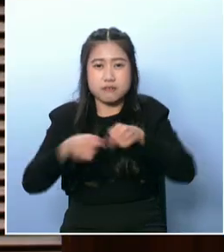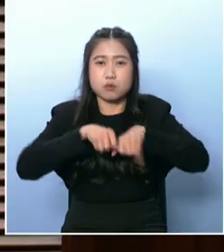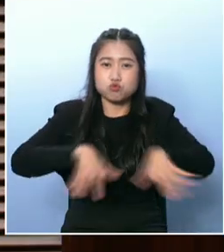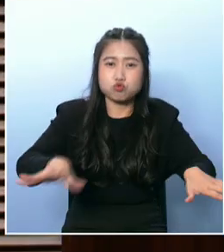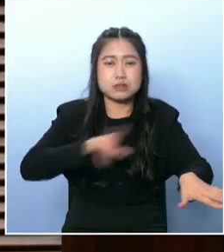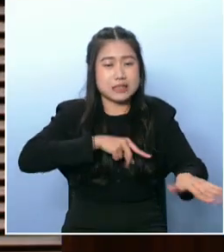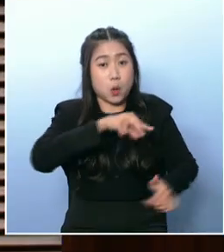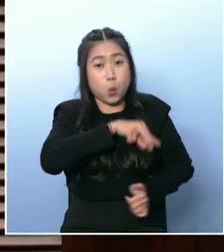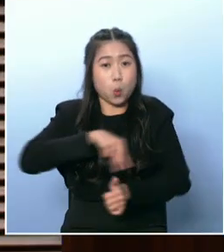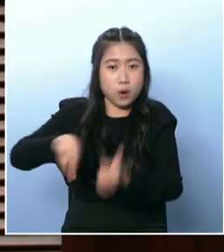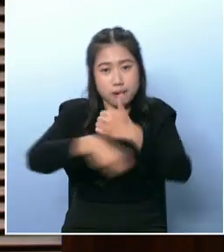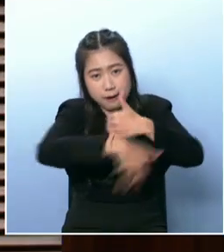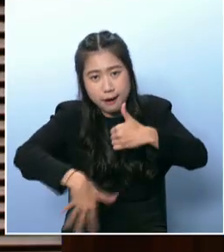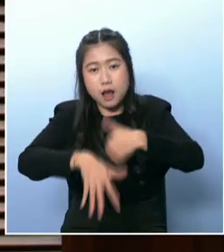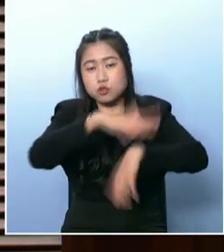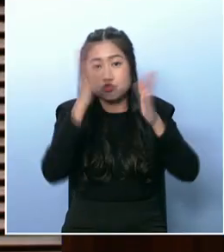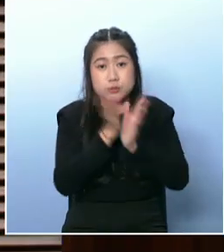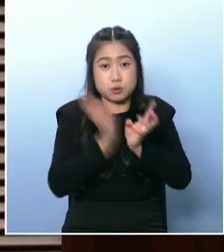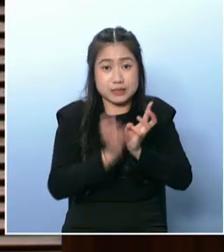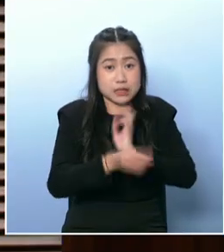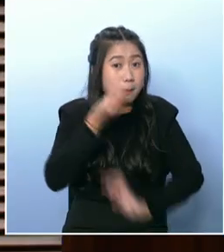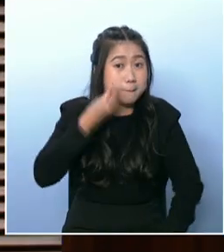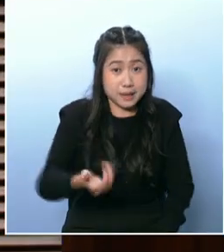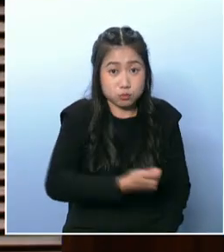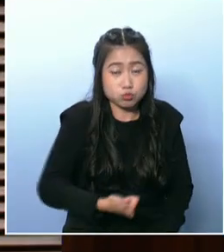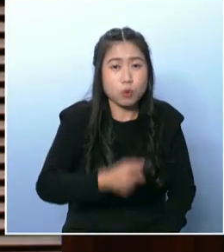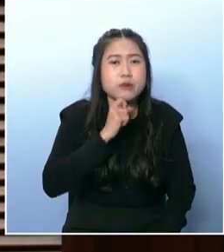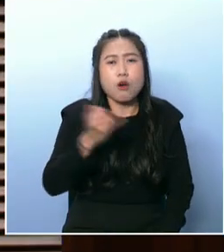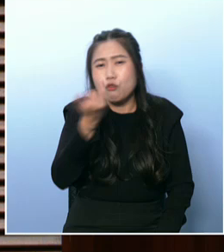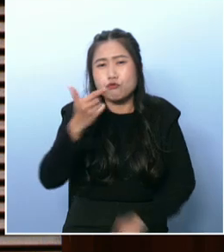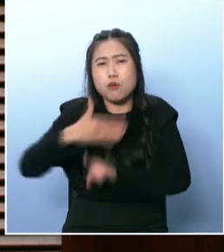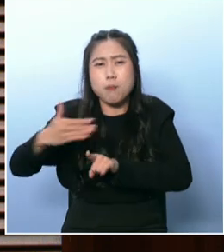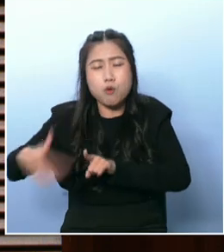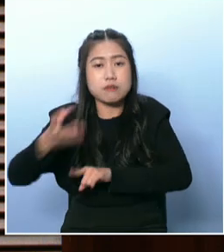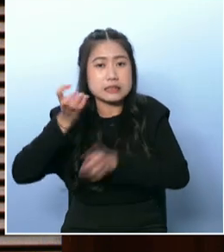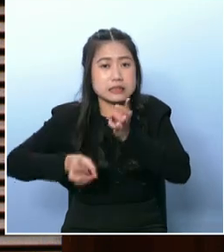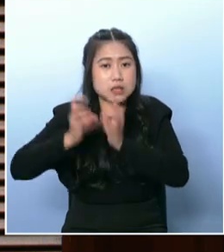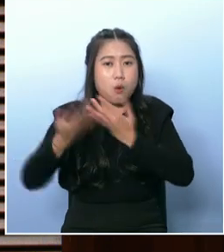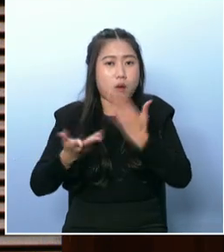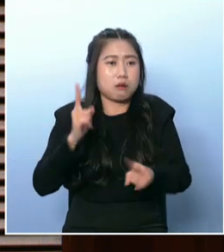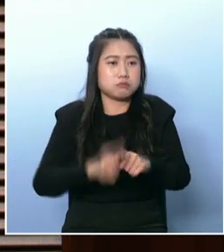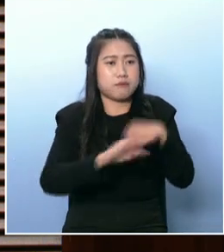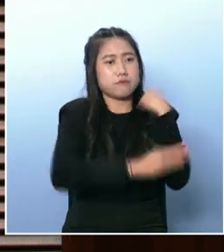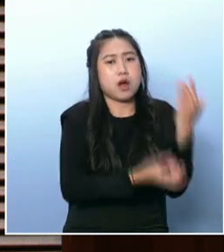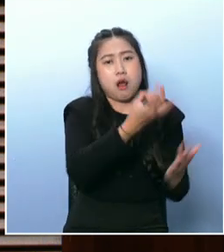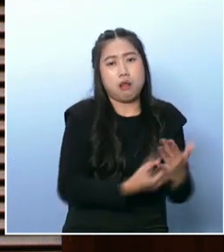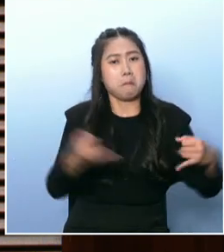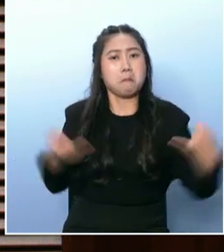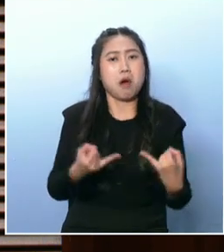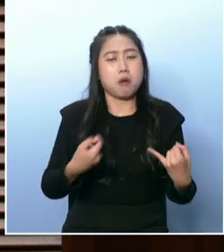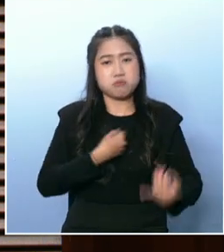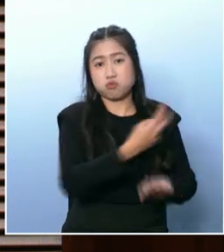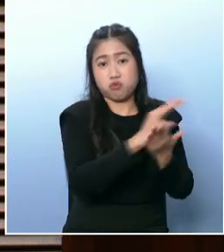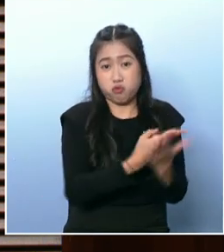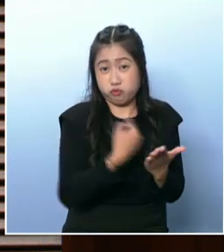cover all the data scattered in the various departments. Is that correct? So such data do